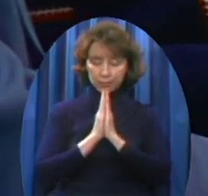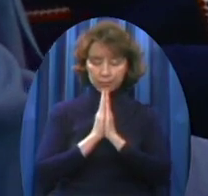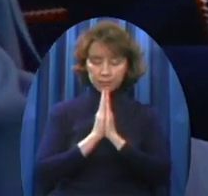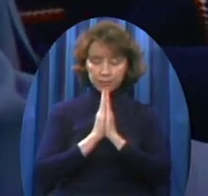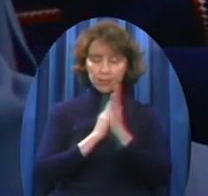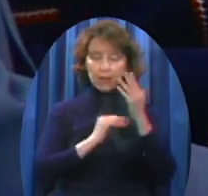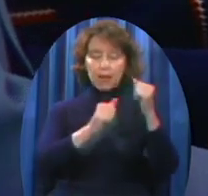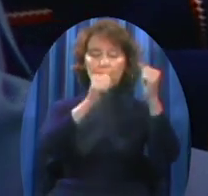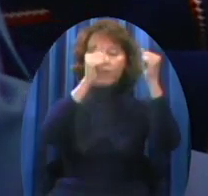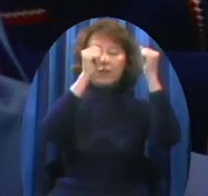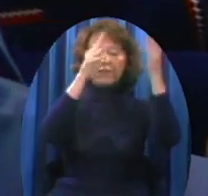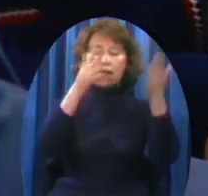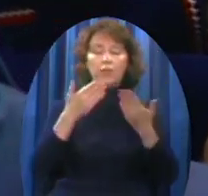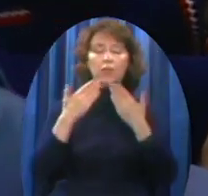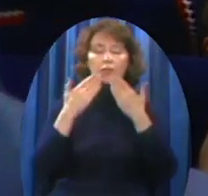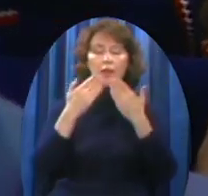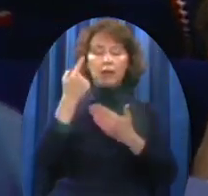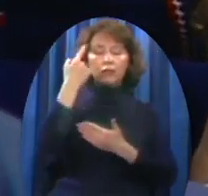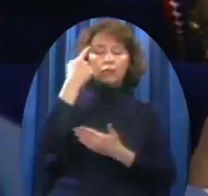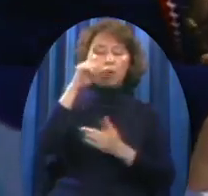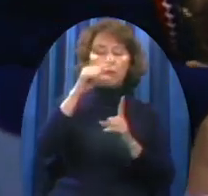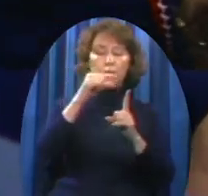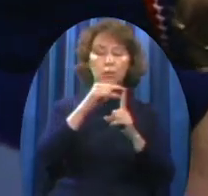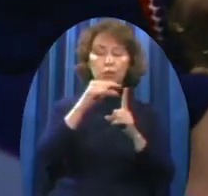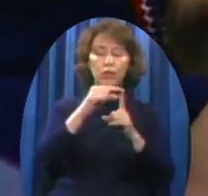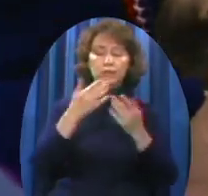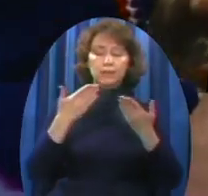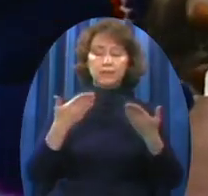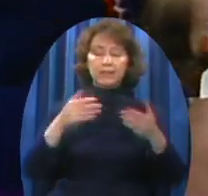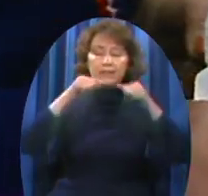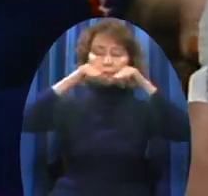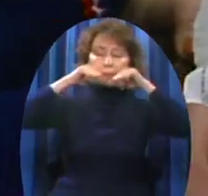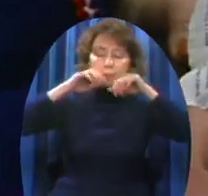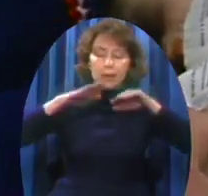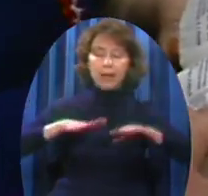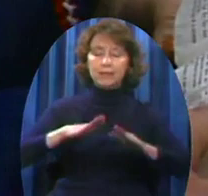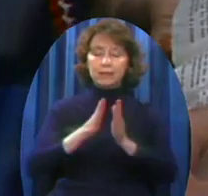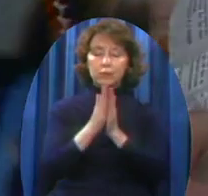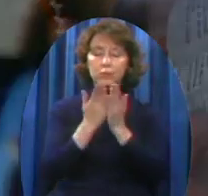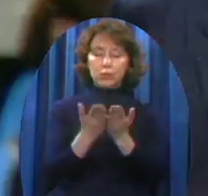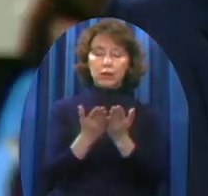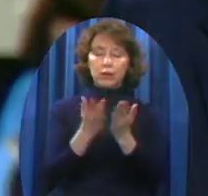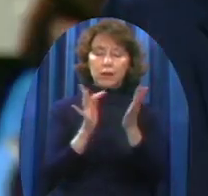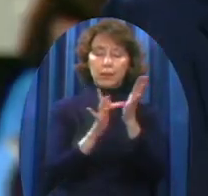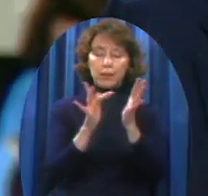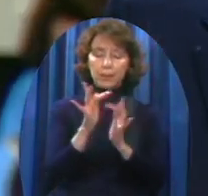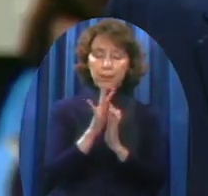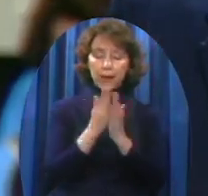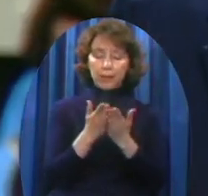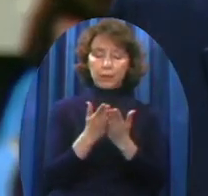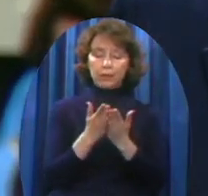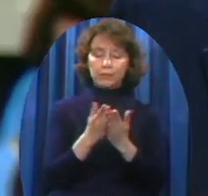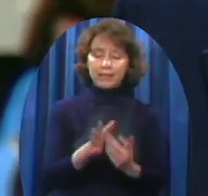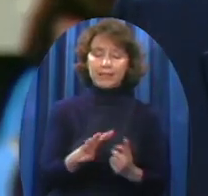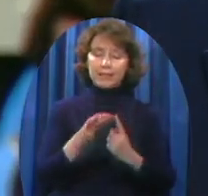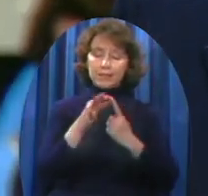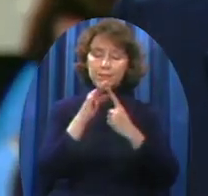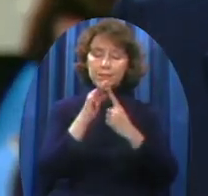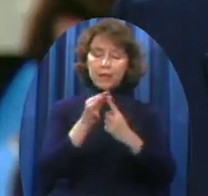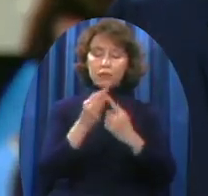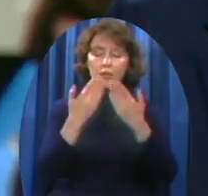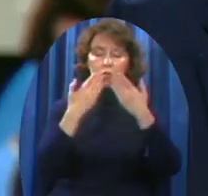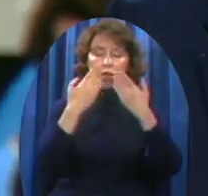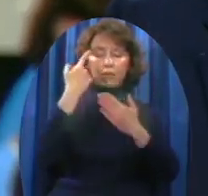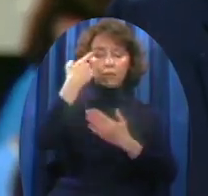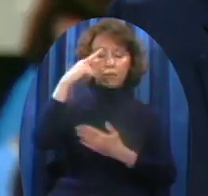Our Heavenly Father, we thank you for the words of this blessed book, the Bible. We especially are grateful for the Proverbs that teach